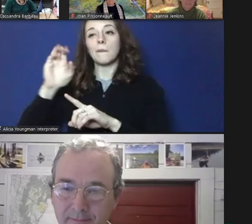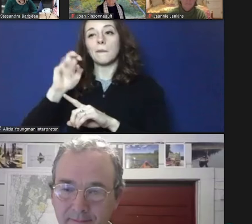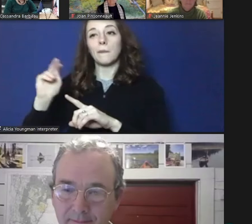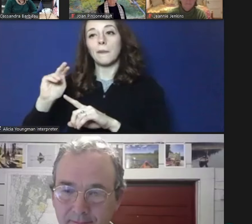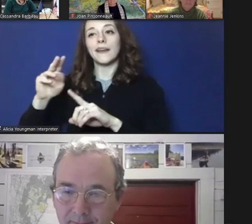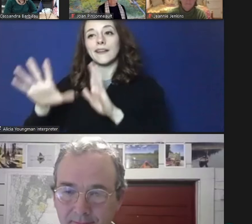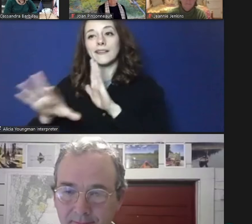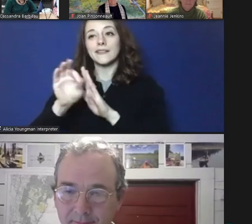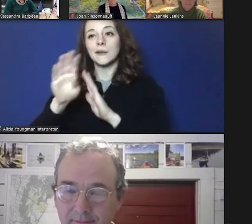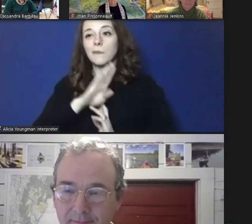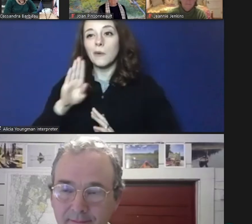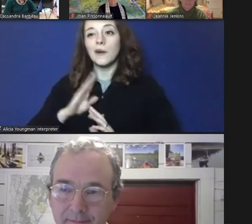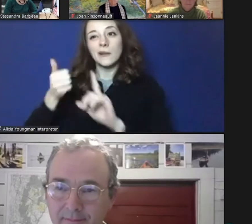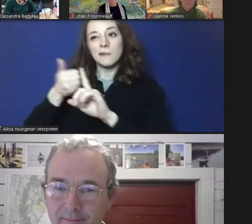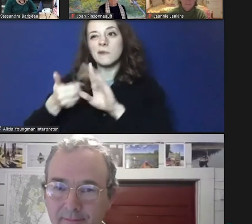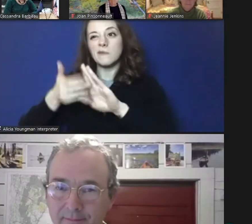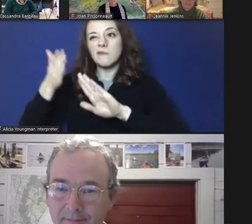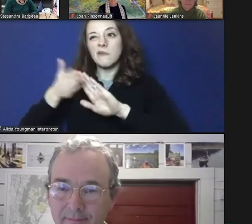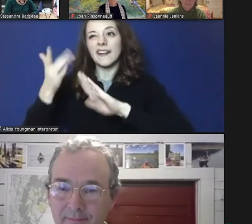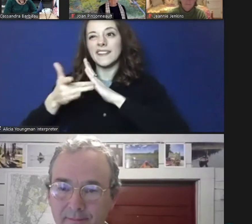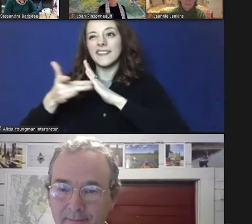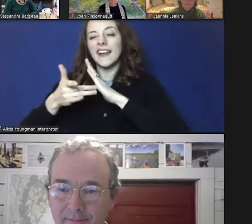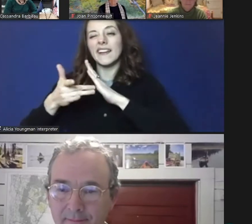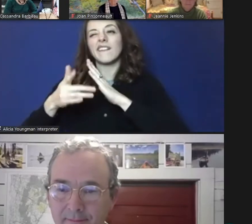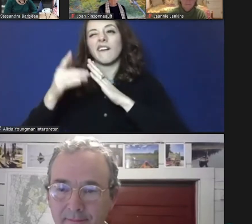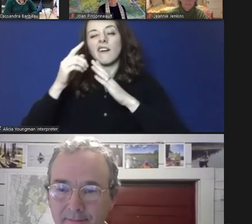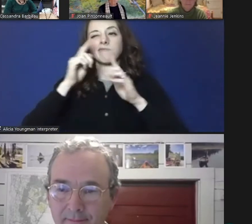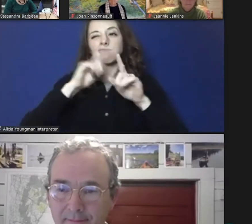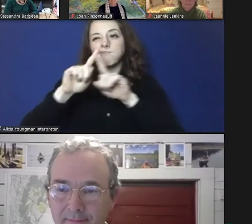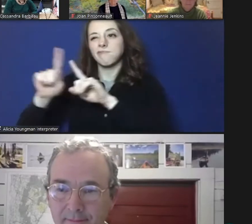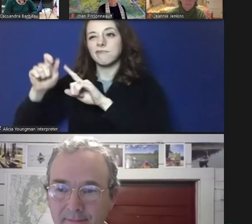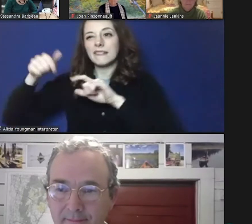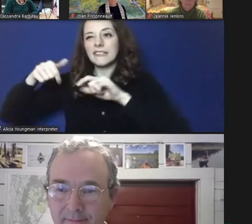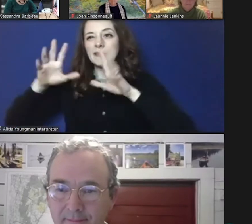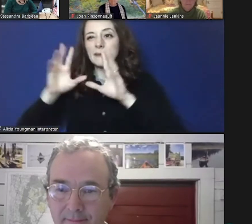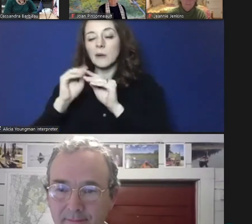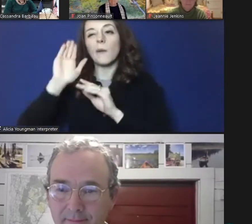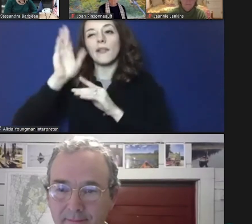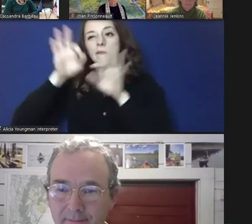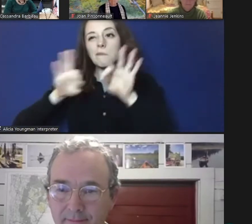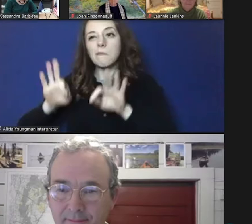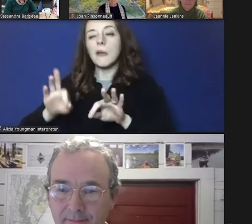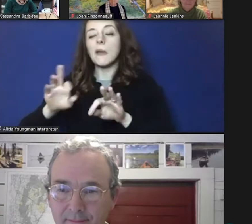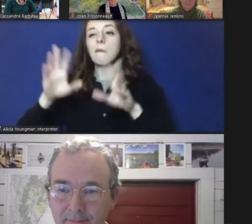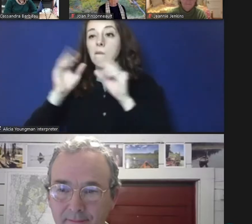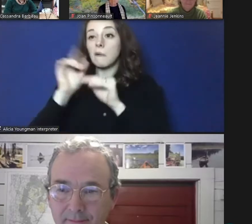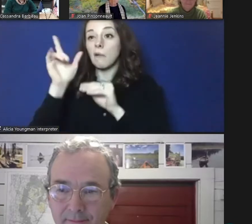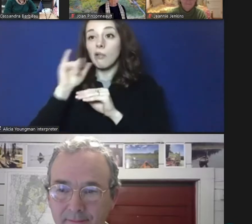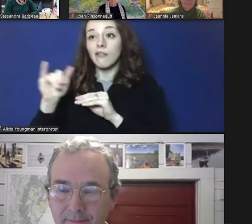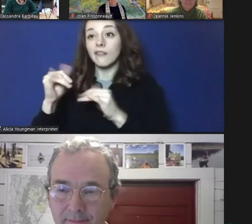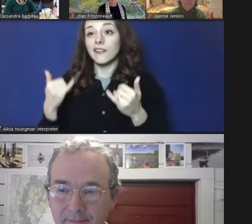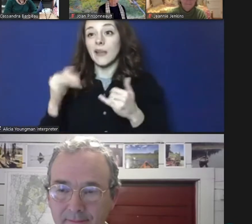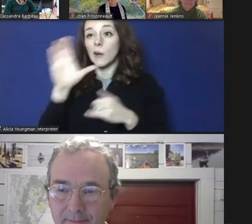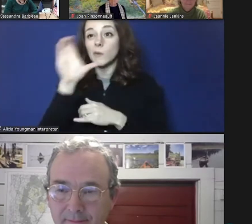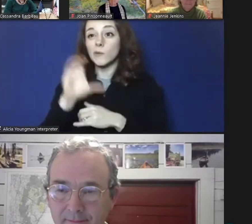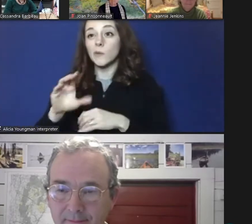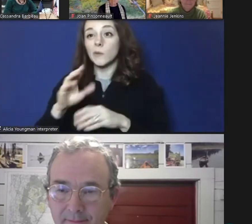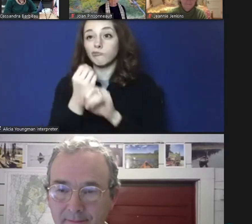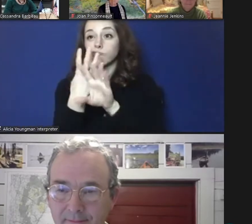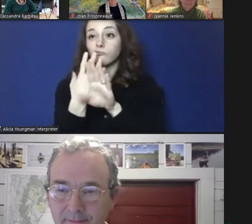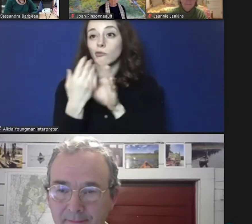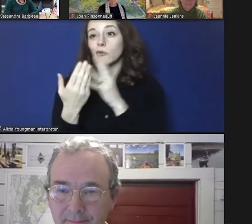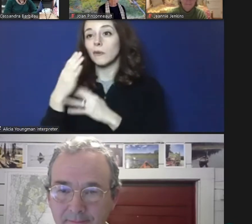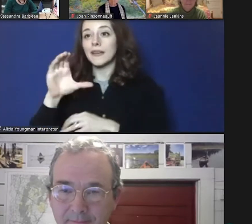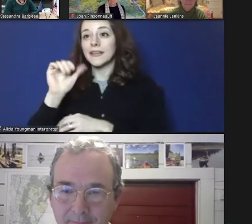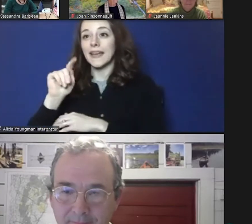technical aspects of this meeting, is going to explain how we are going to do this meeting as best we can via Zoom webinar and through